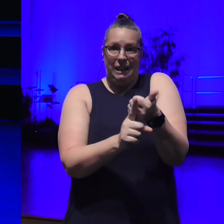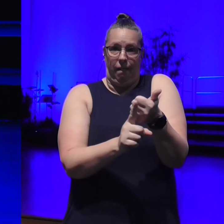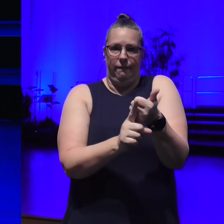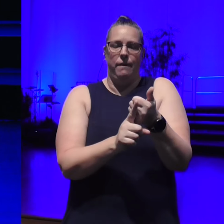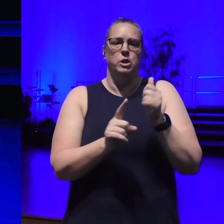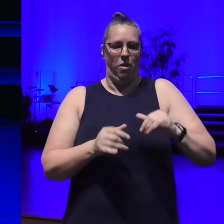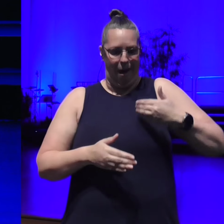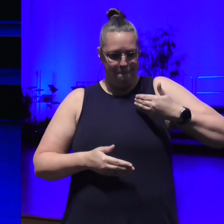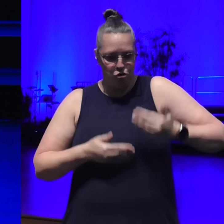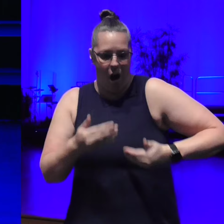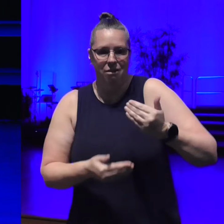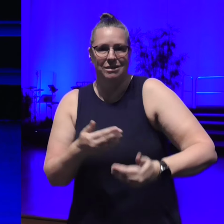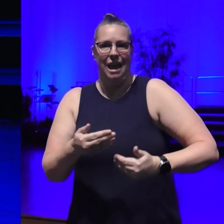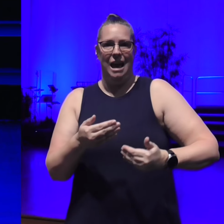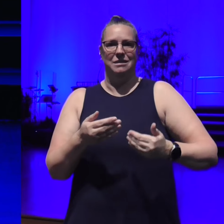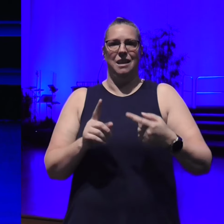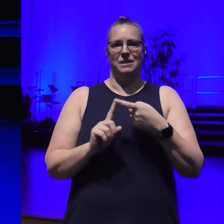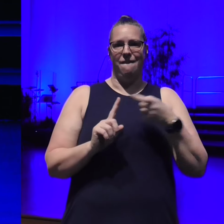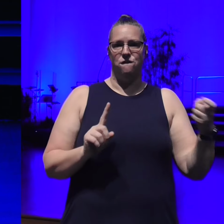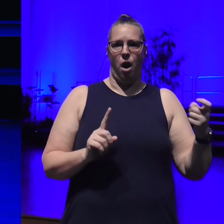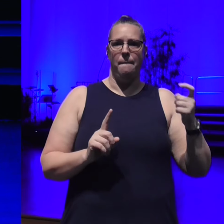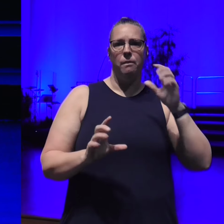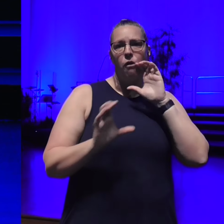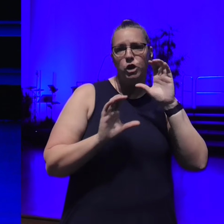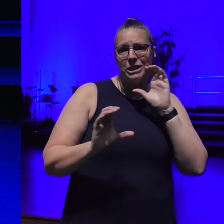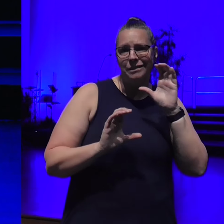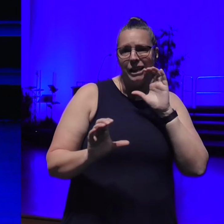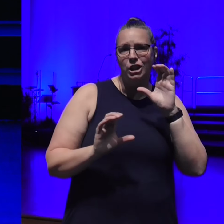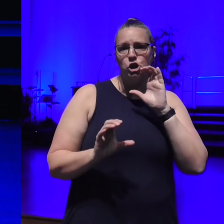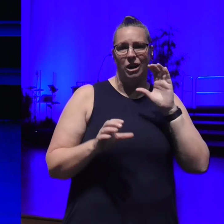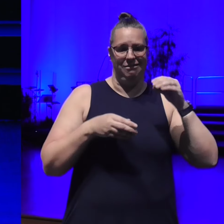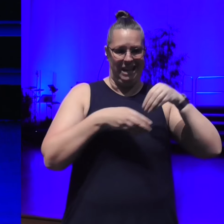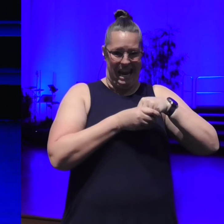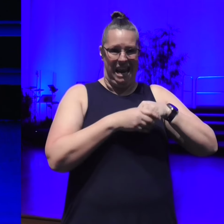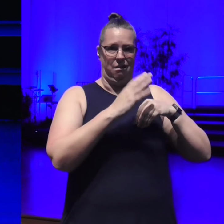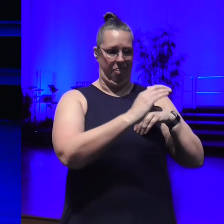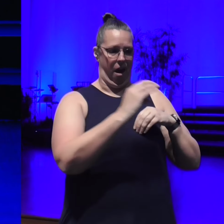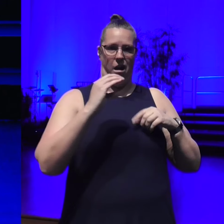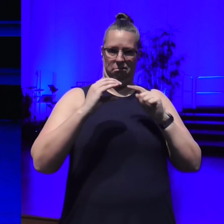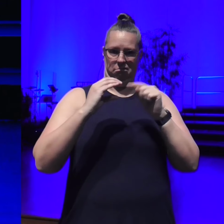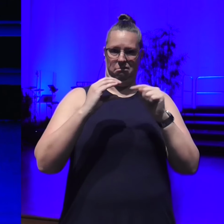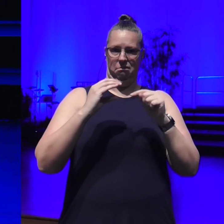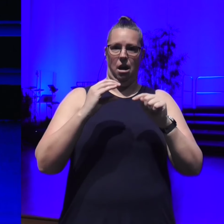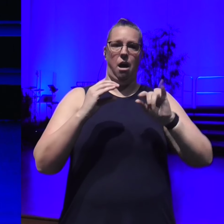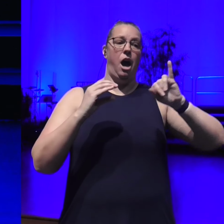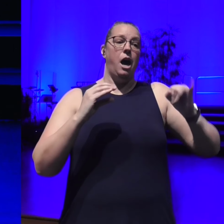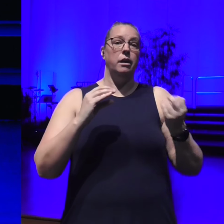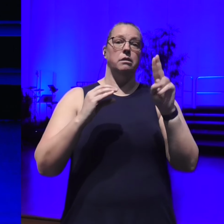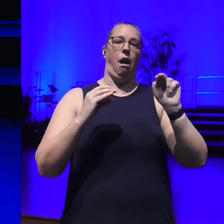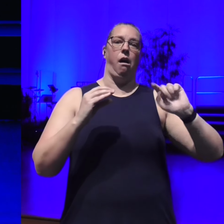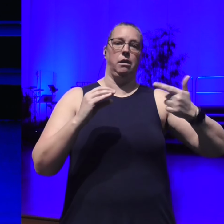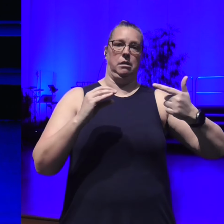was born out of some conversation that was in the packet that Carl Jung contributed to about transformation. It